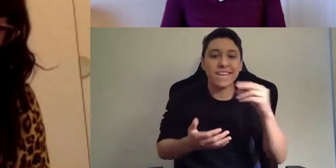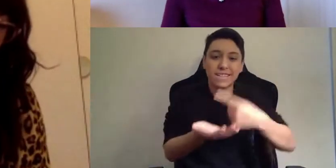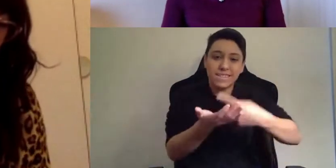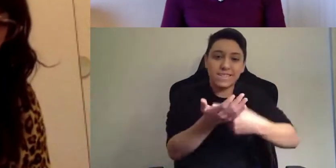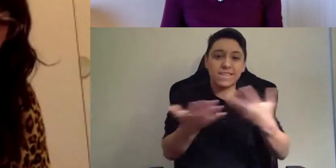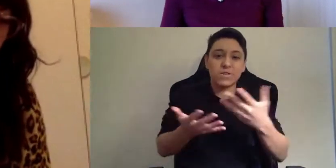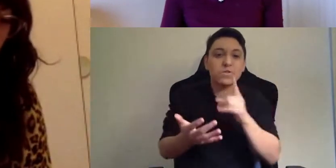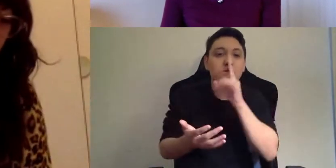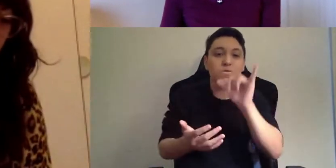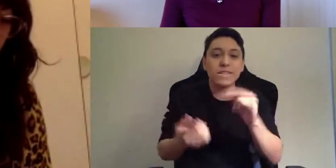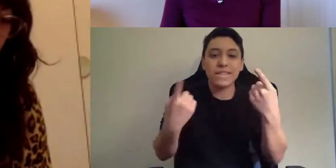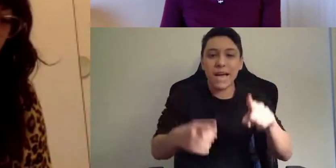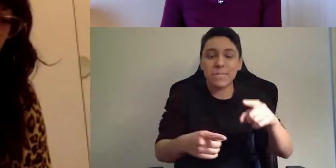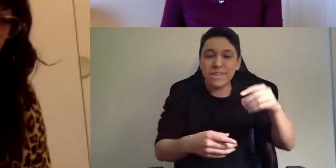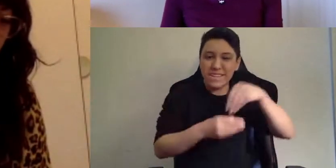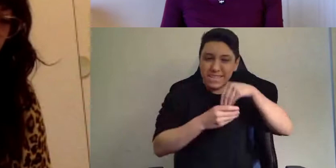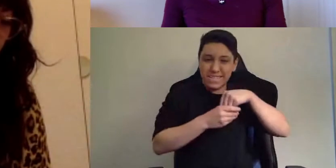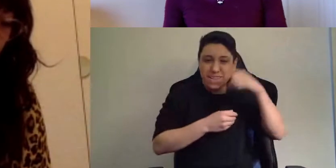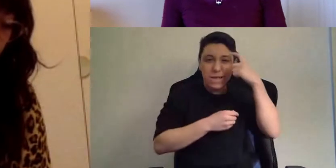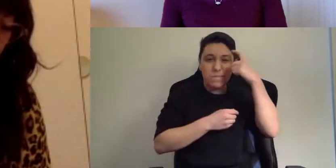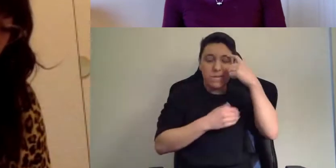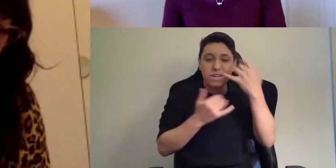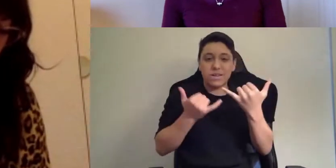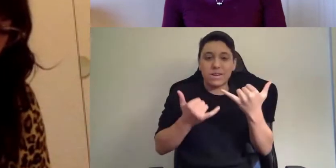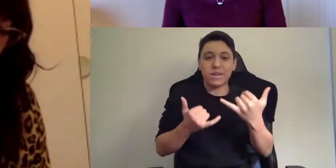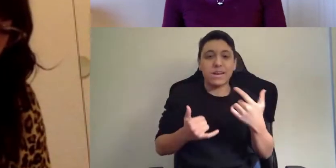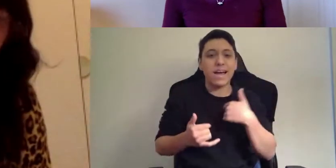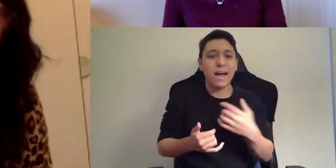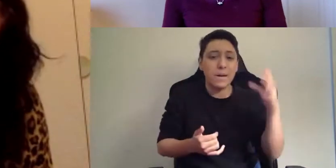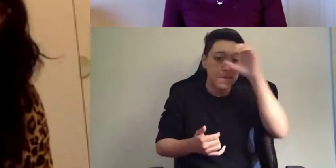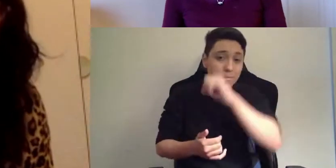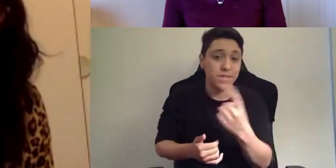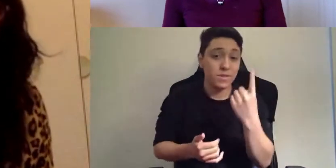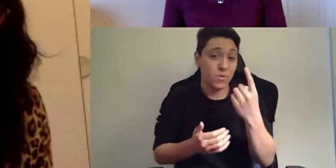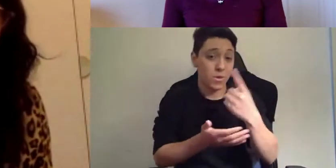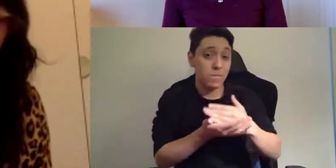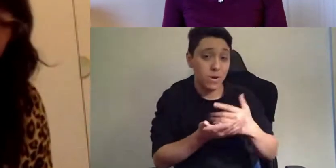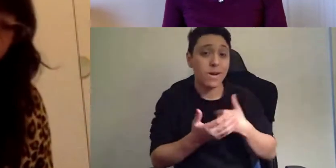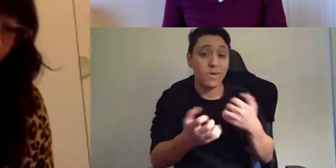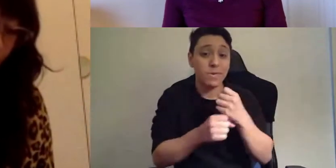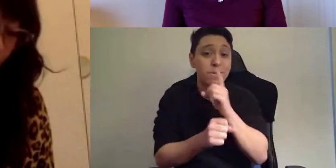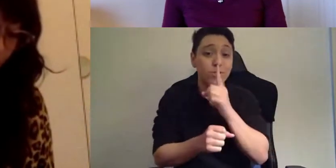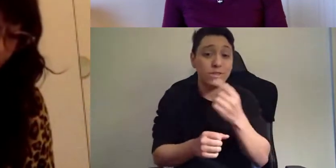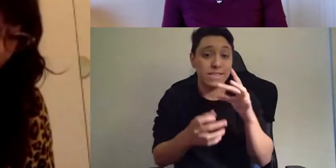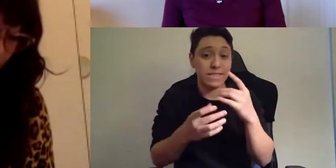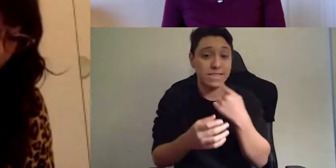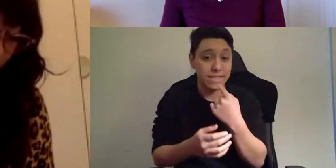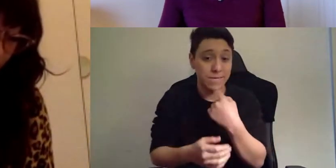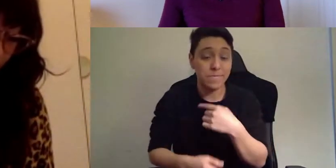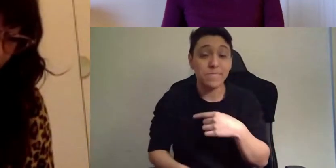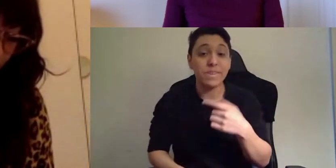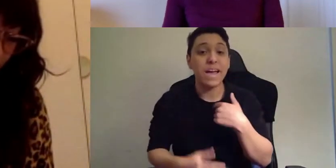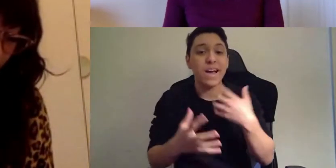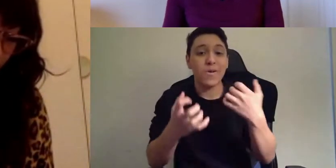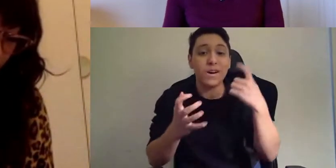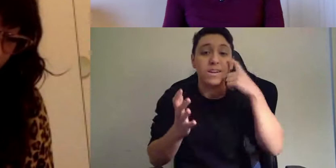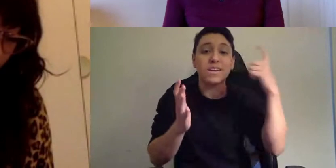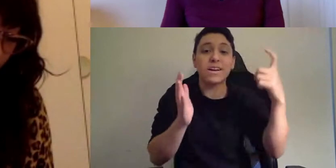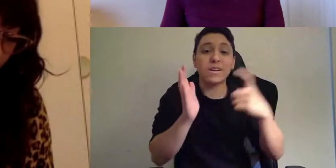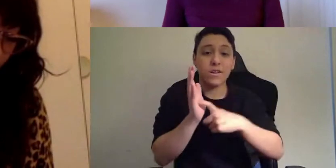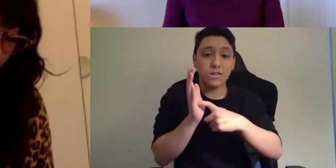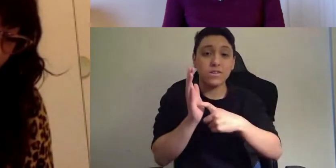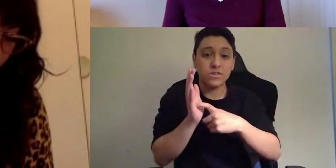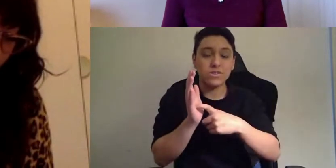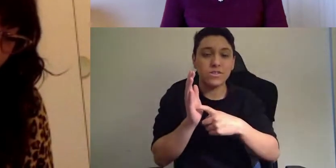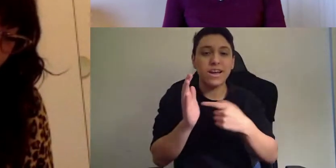minds. I did skip over one part that I wanted to make sure I said. I wanted to acknowledge,